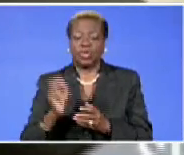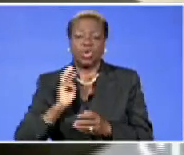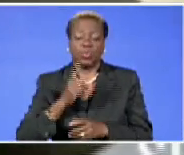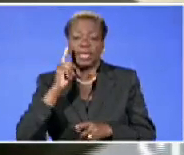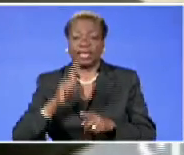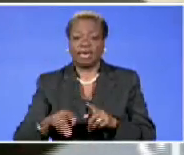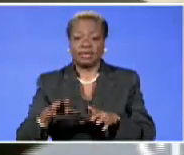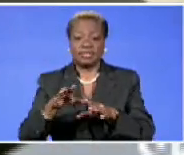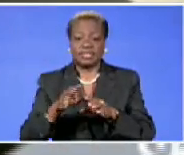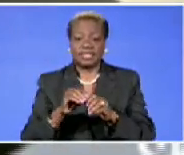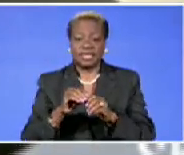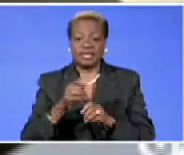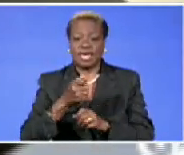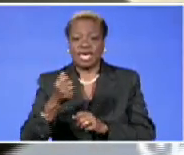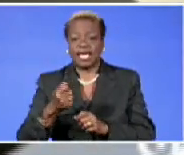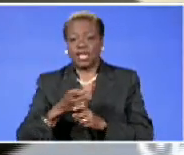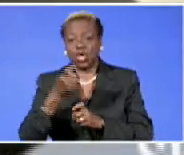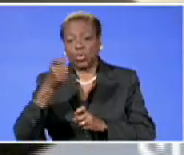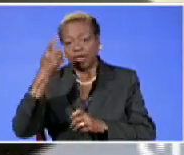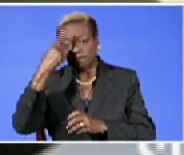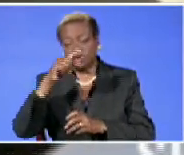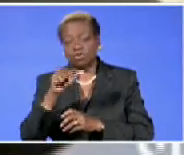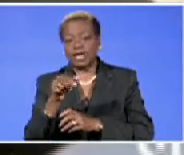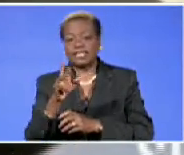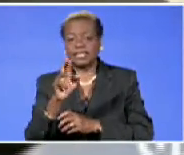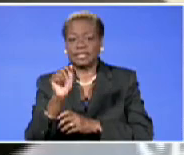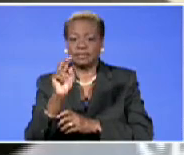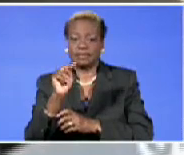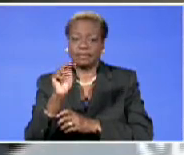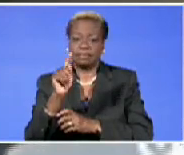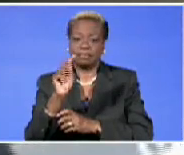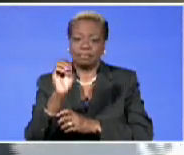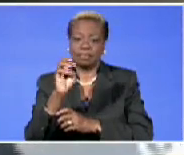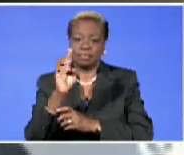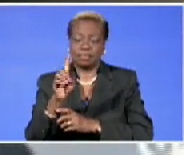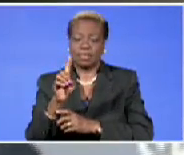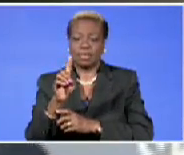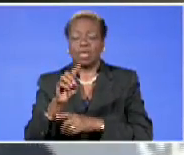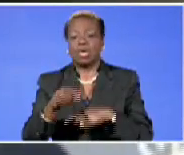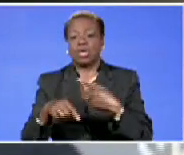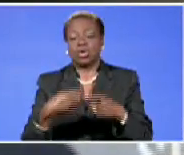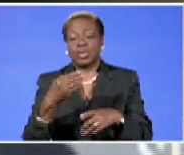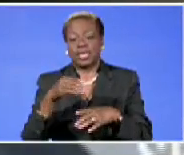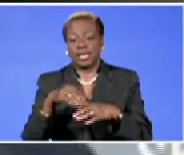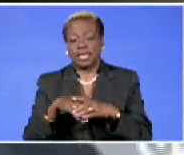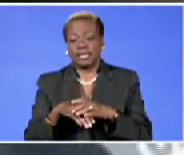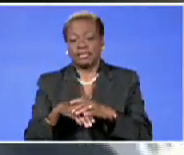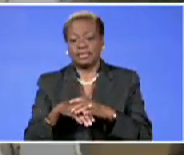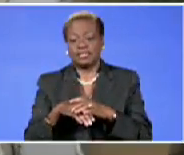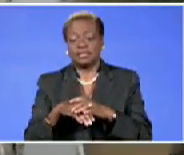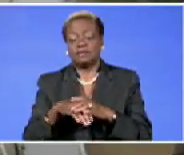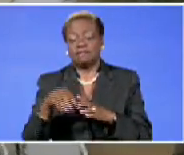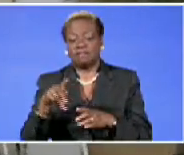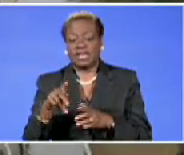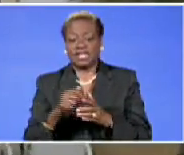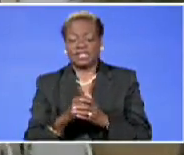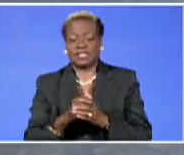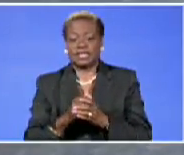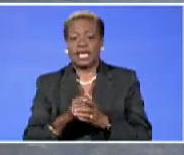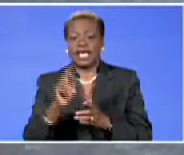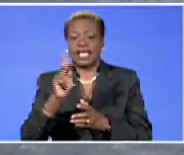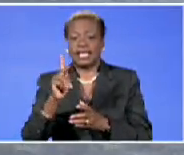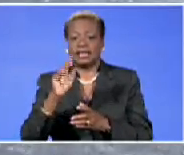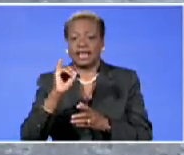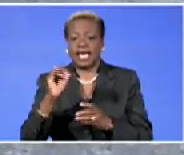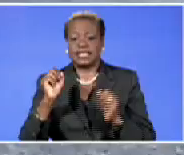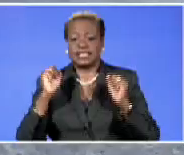any win for granted in the NBA because, you know, win is a win. So we need this one, and hopefully going in, you can use that momentum going into Phoenix. With the Kendall Isaacs Gym